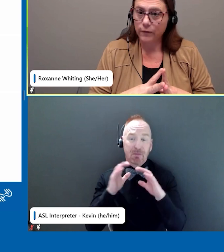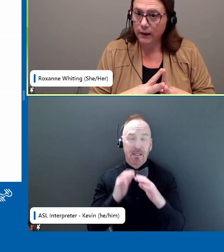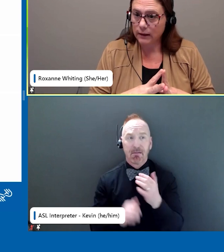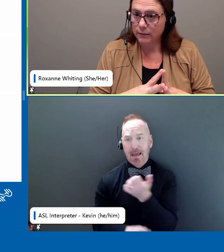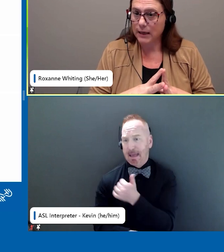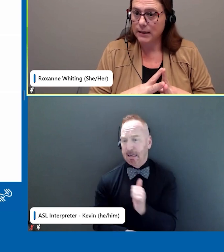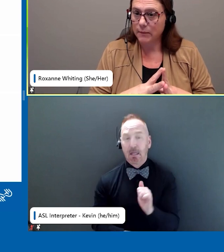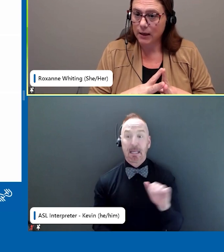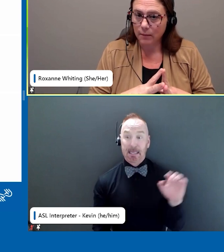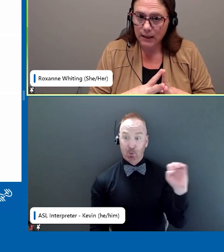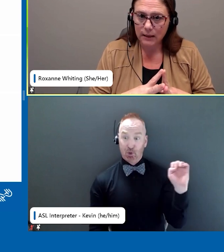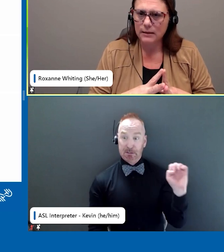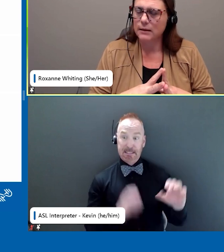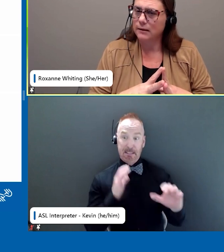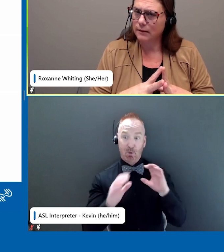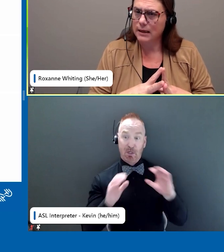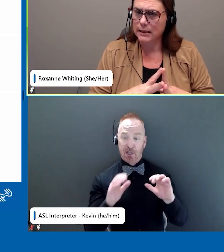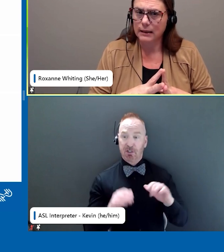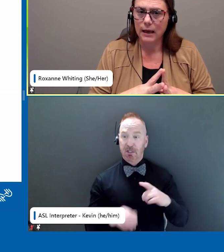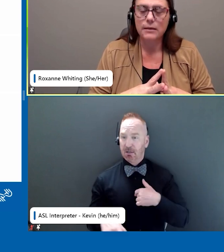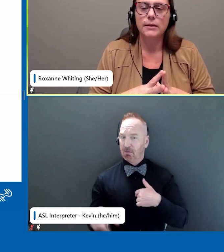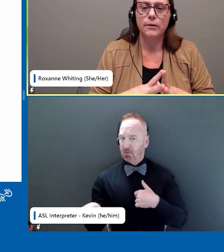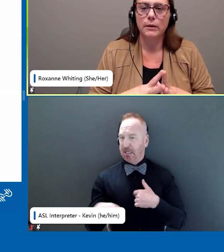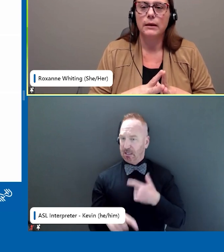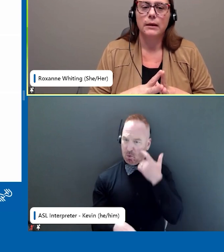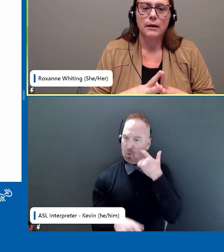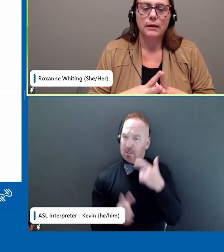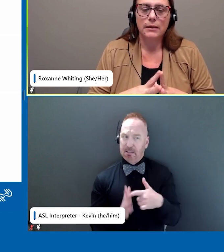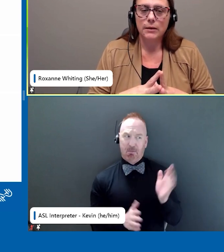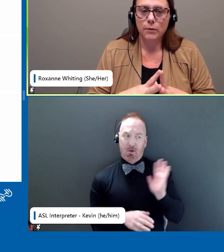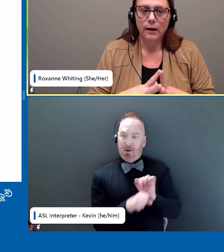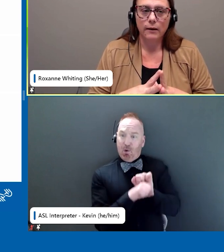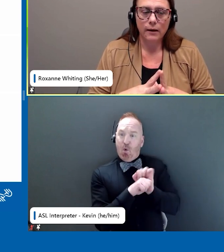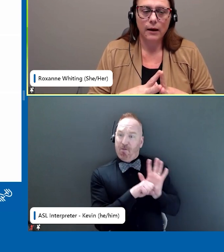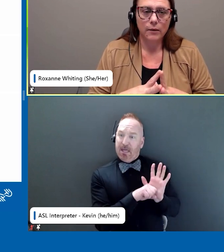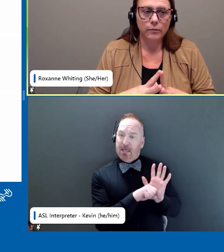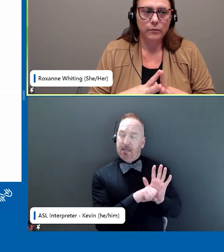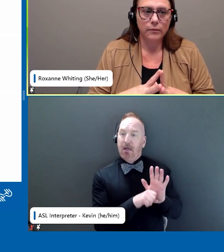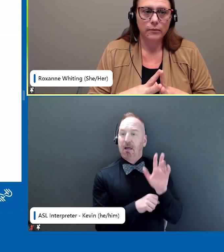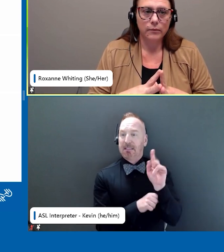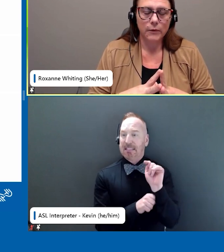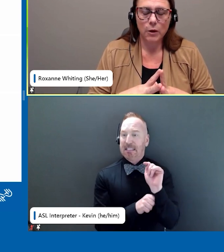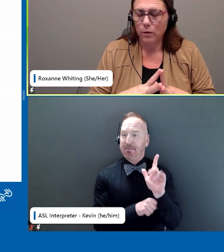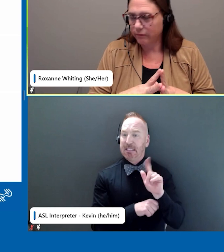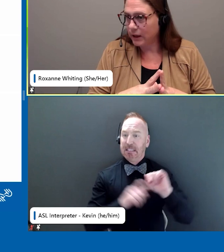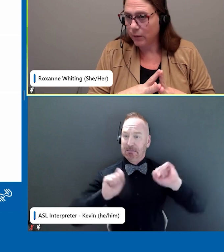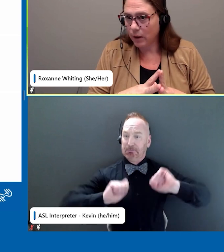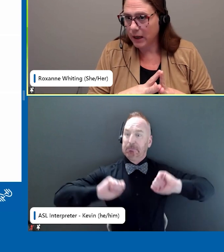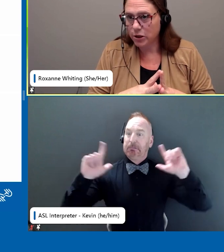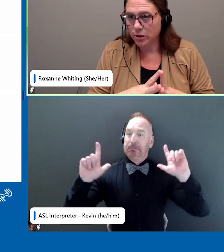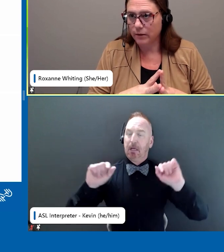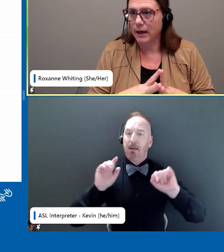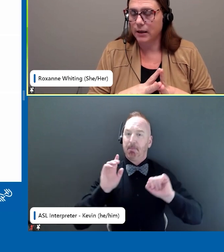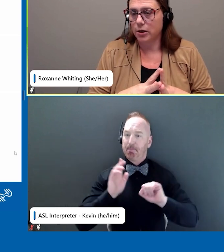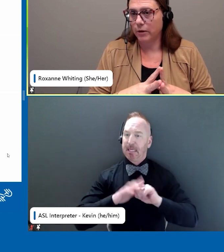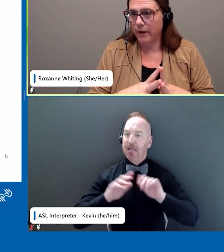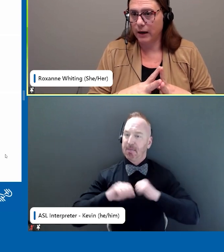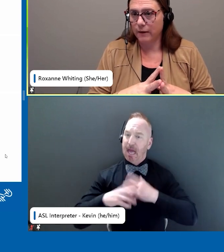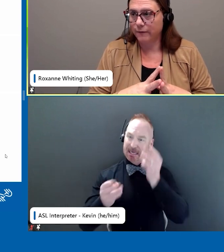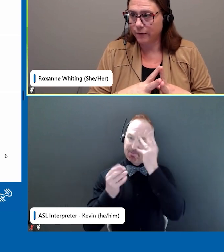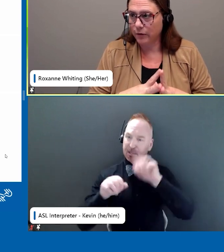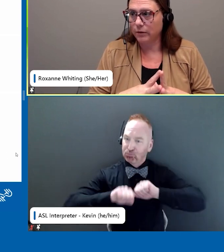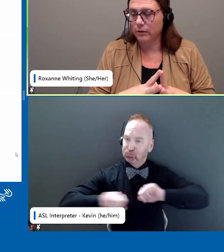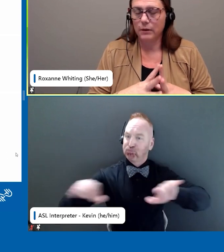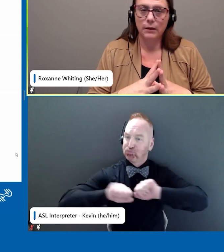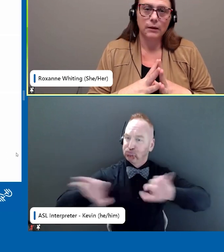the COVID pandemic updates and things like that. So this is where really want to make sure that you're